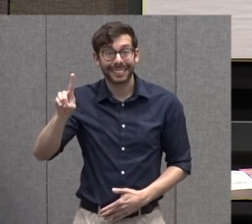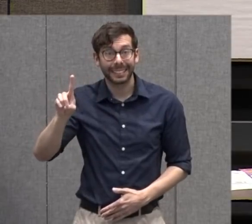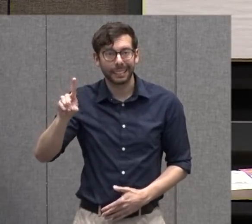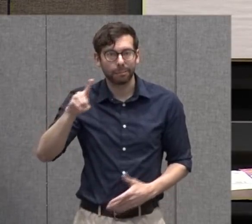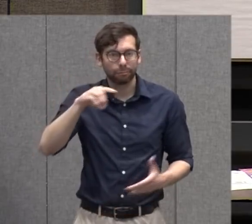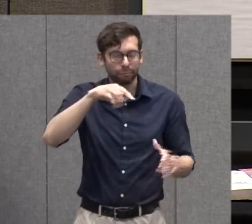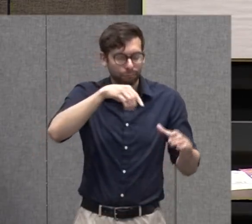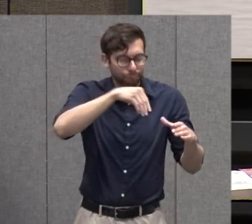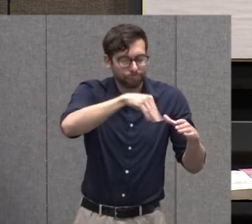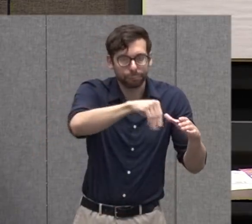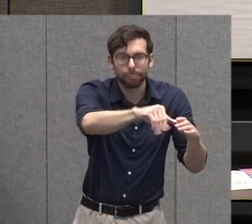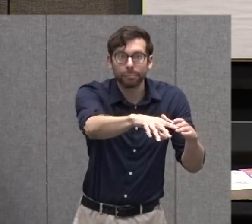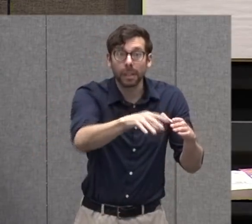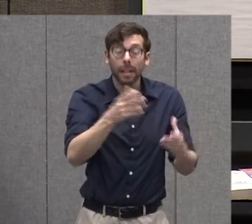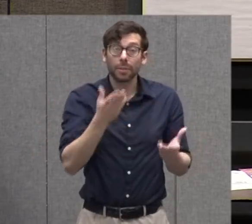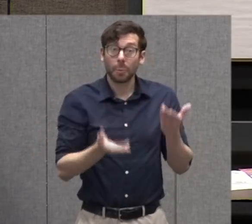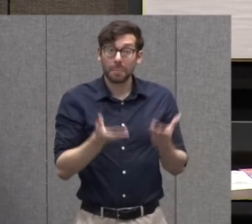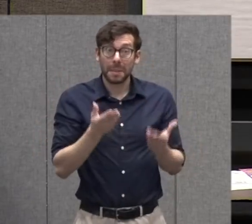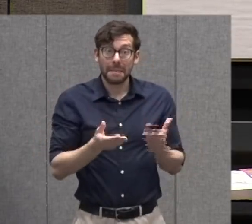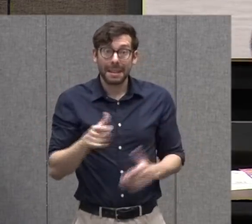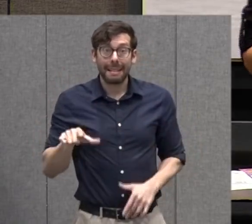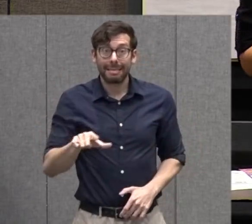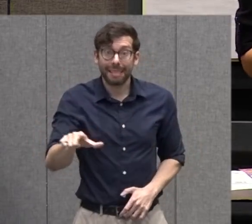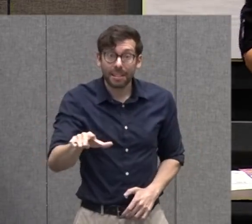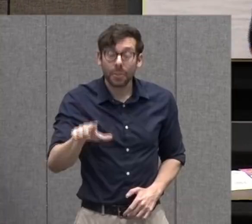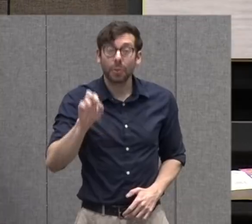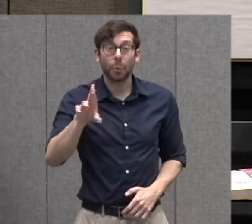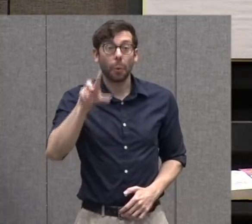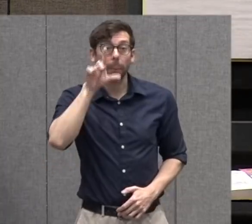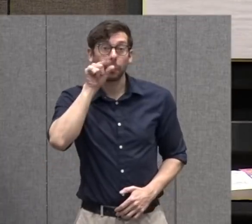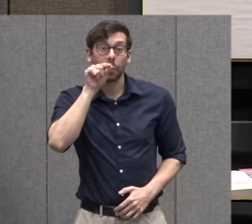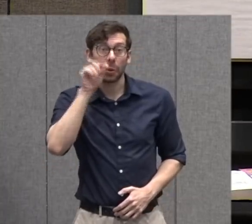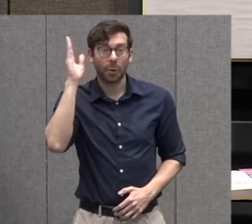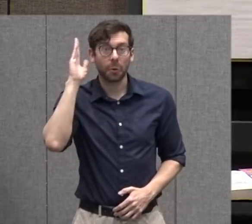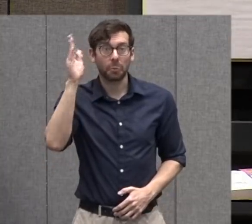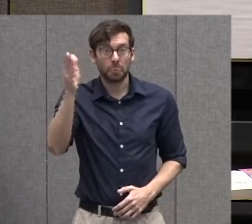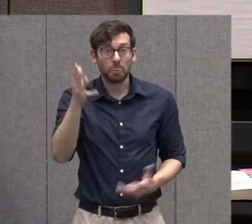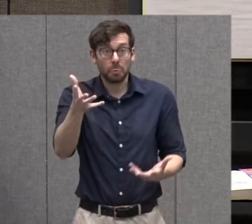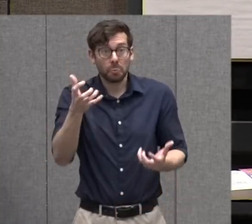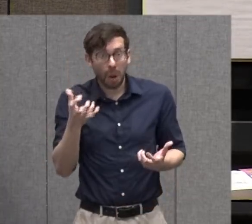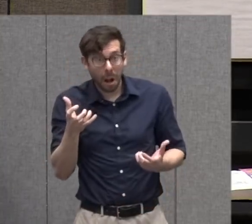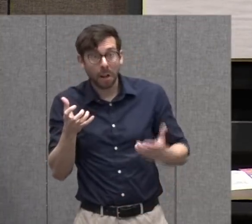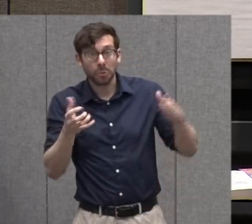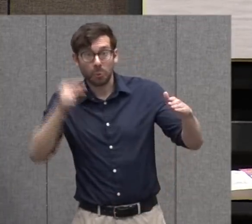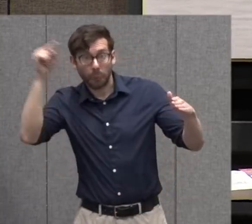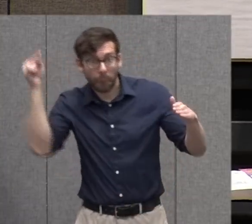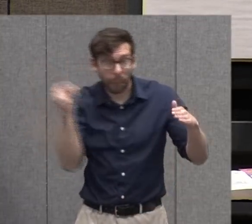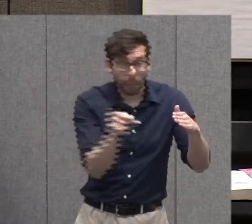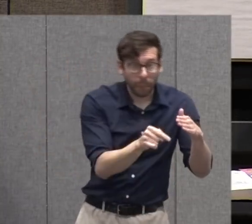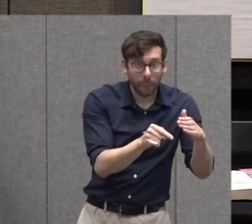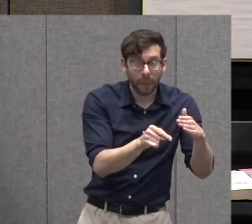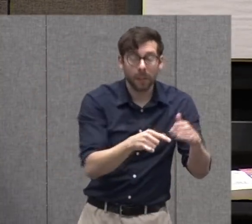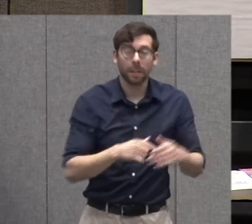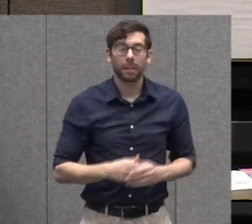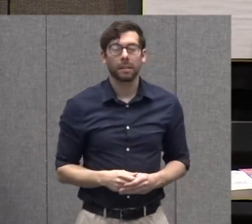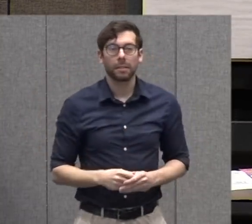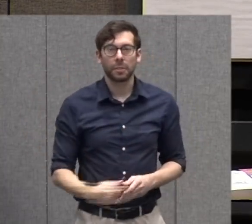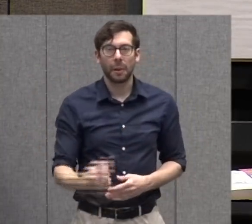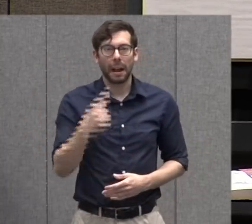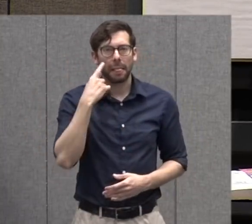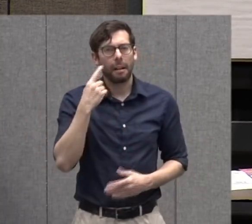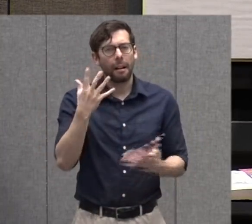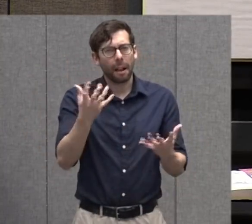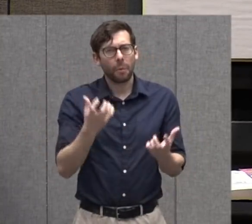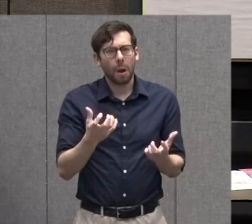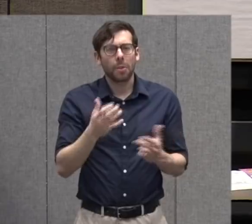this structure. So this one was smaller, and I thought, I want to build for something smaller, a